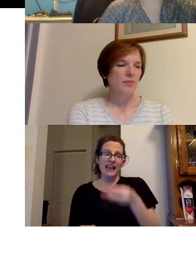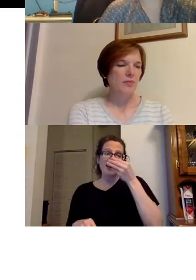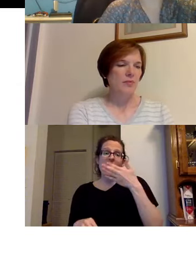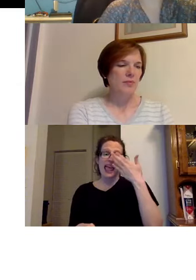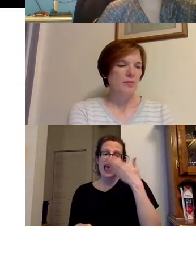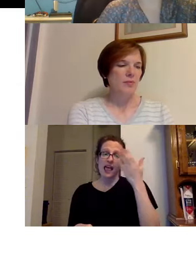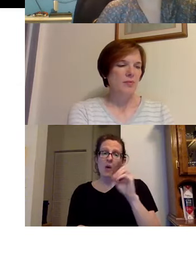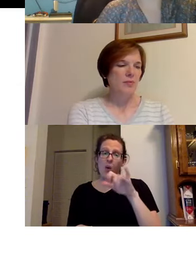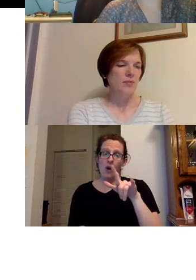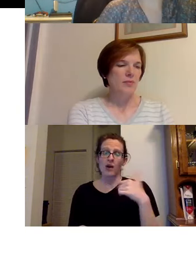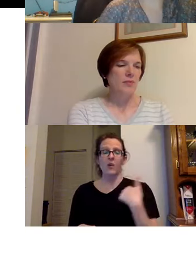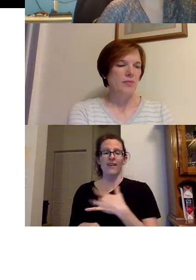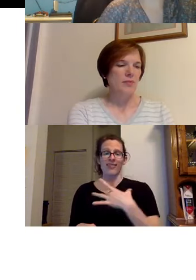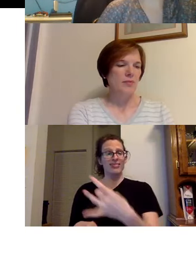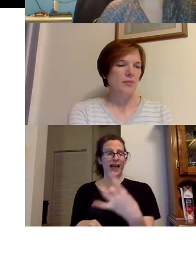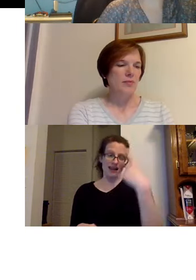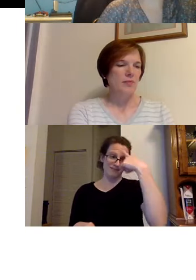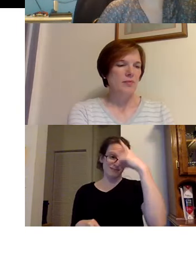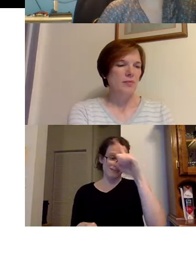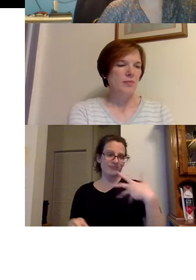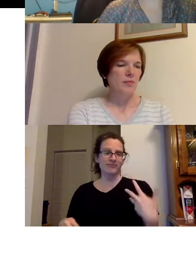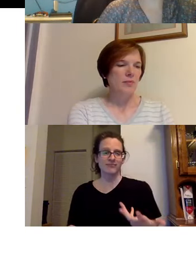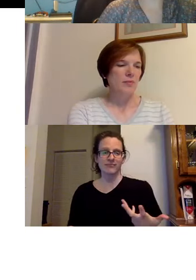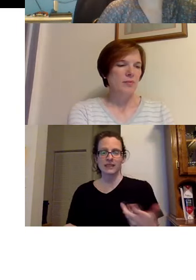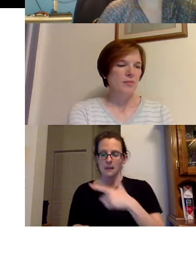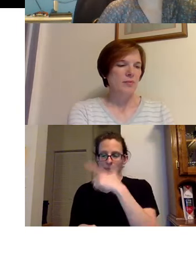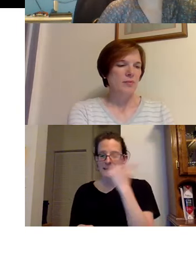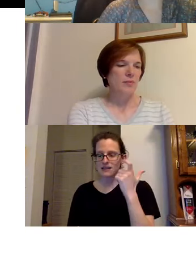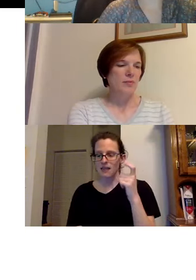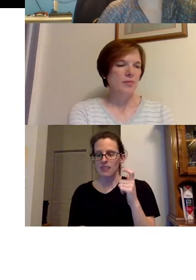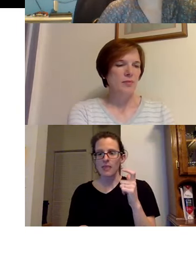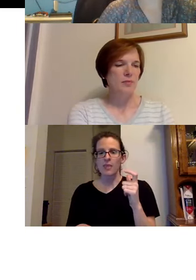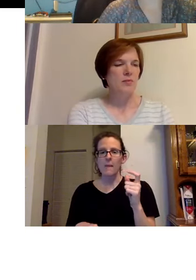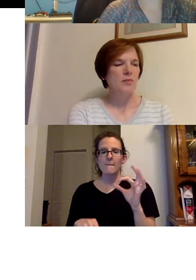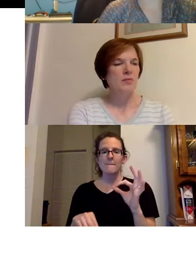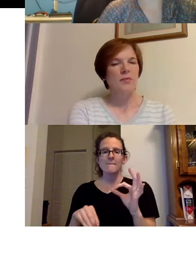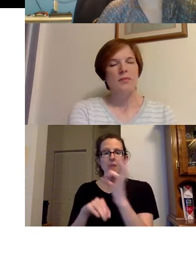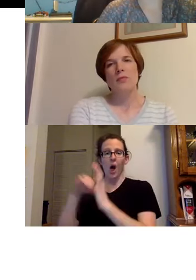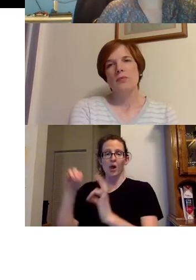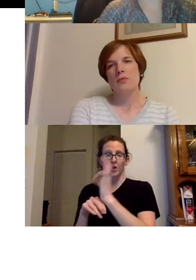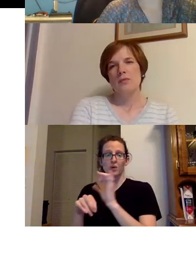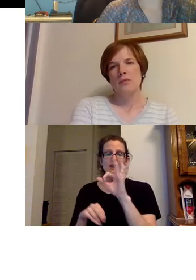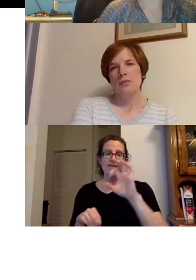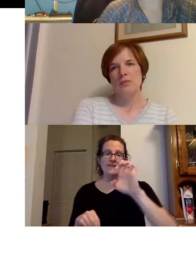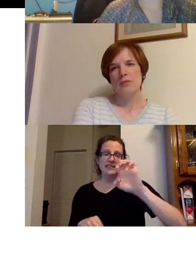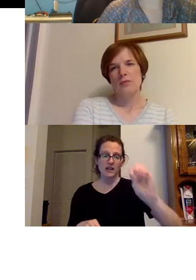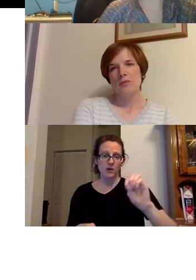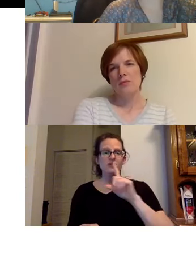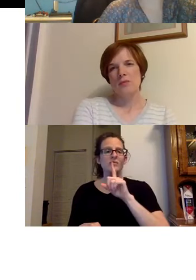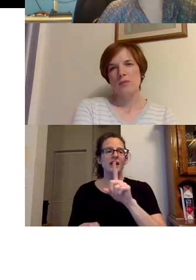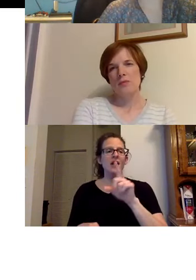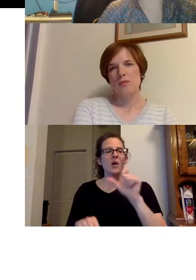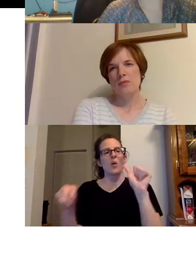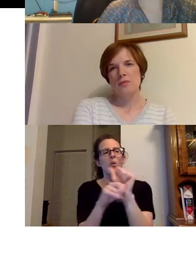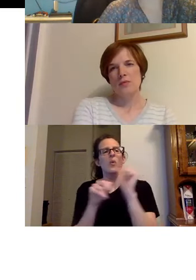we like to inhale them is because the molecules of essential oils, they work on our brain in a